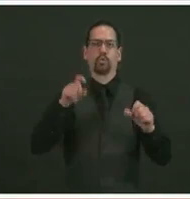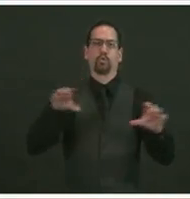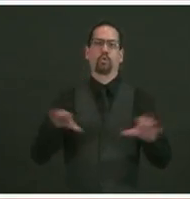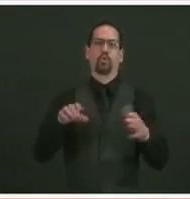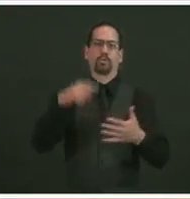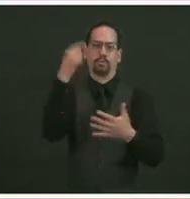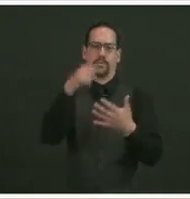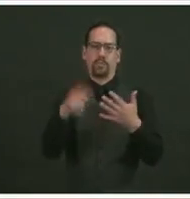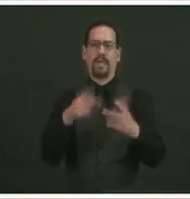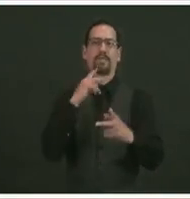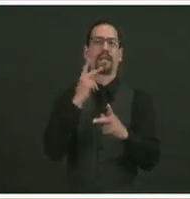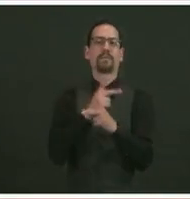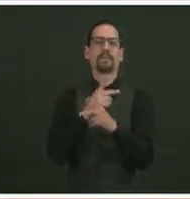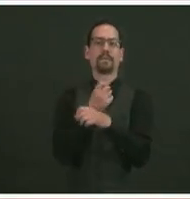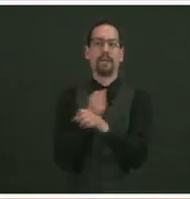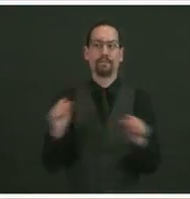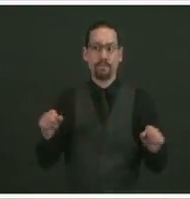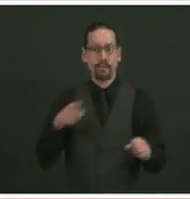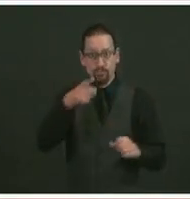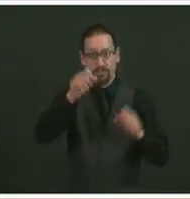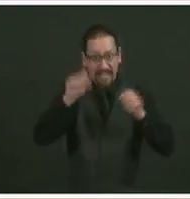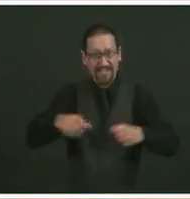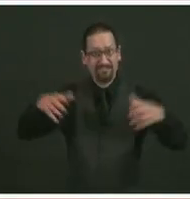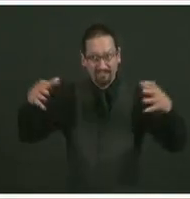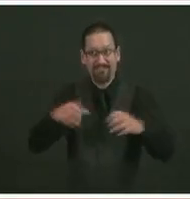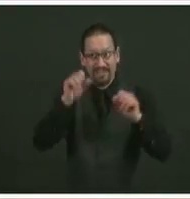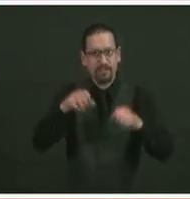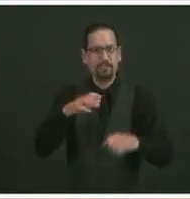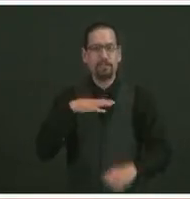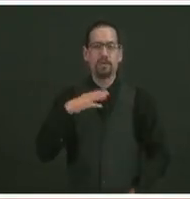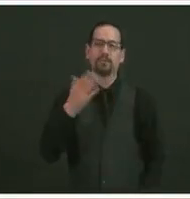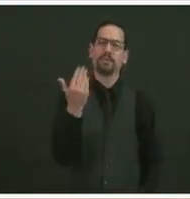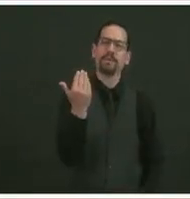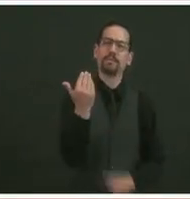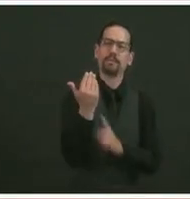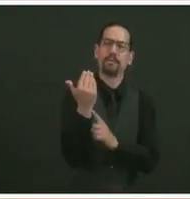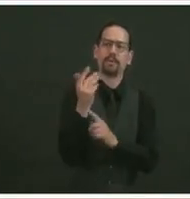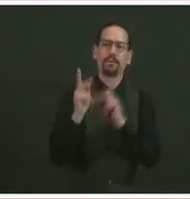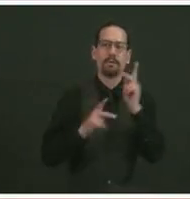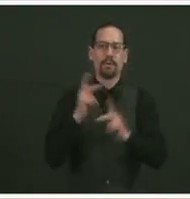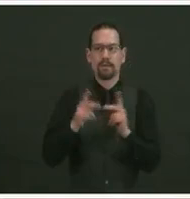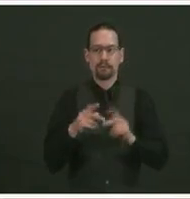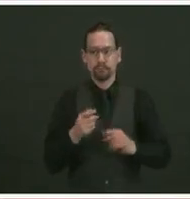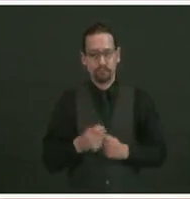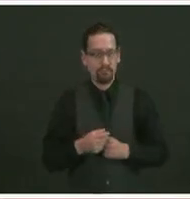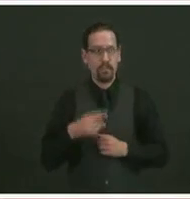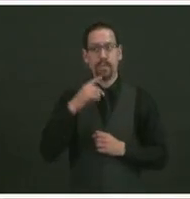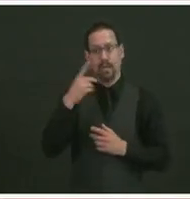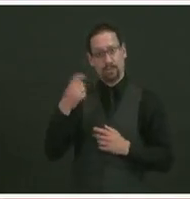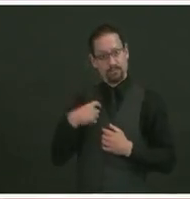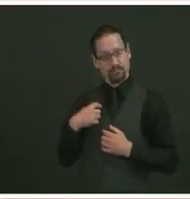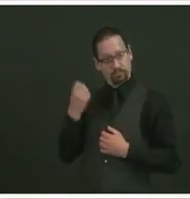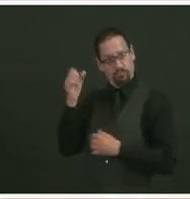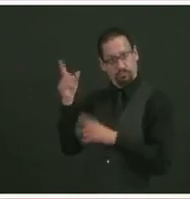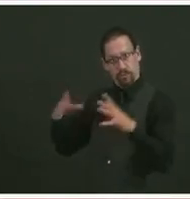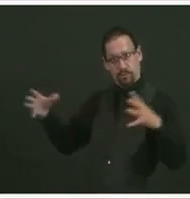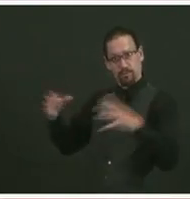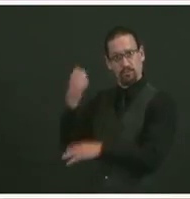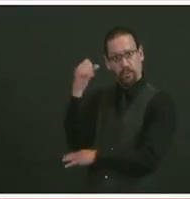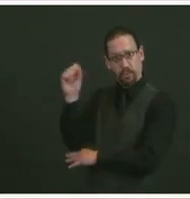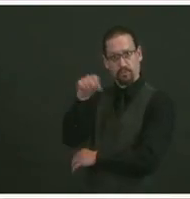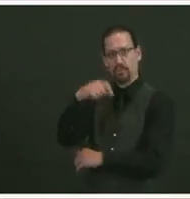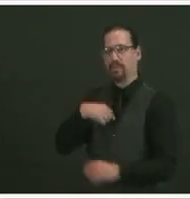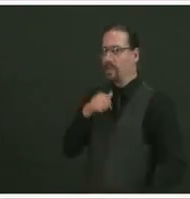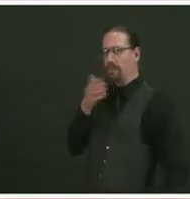15. So Brian asked me the other day, were you at the protest? I was not. I support it 100%. Social gathering limit is